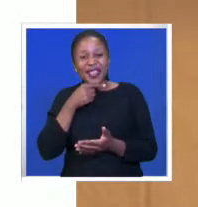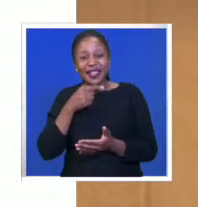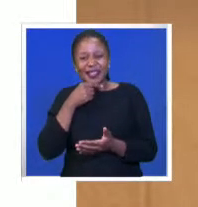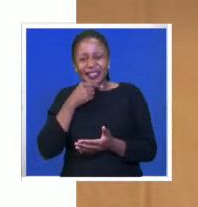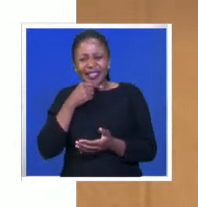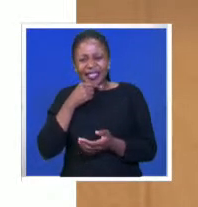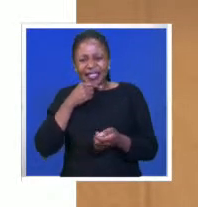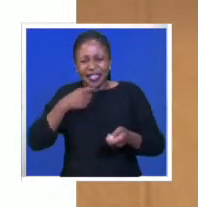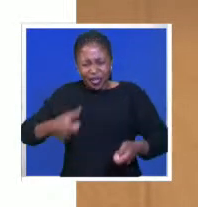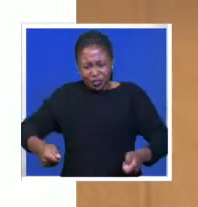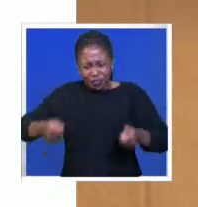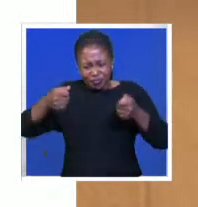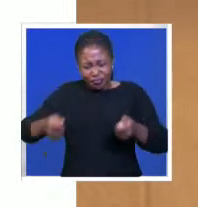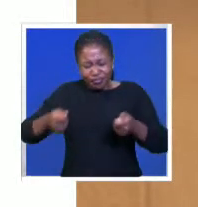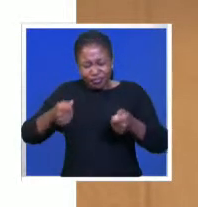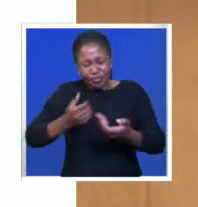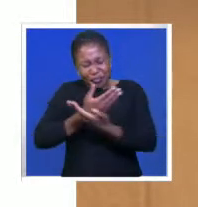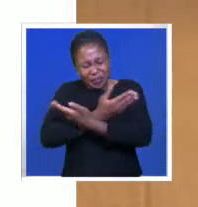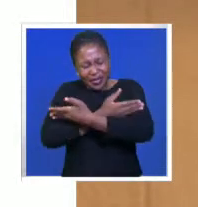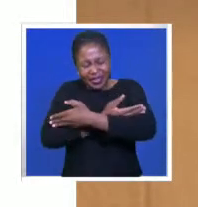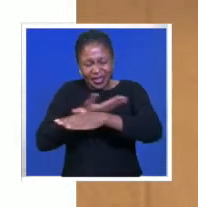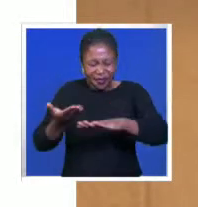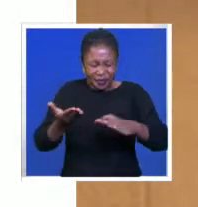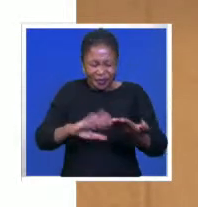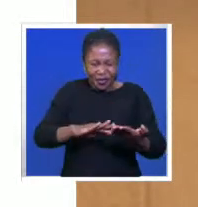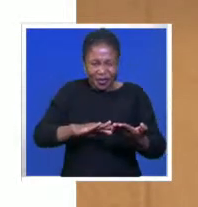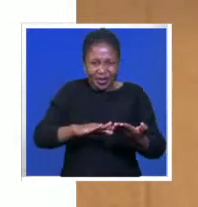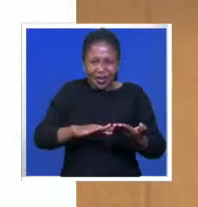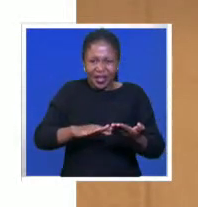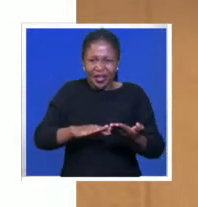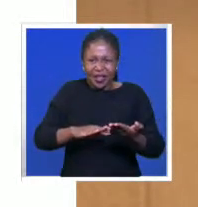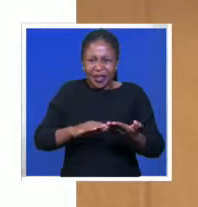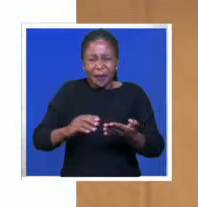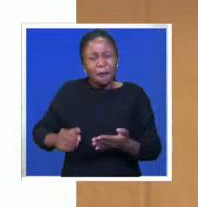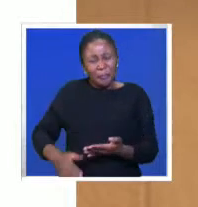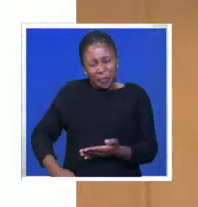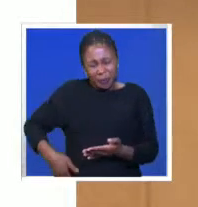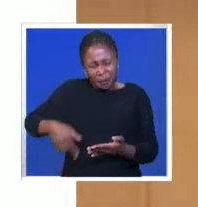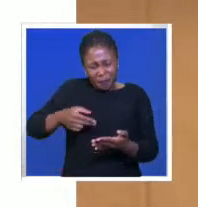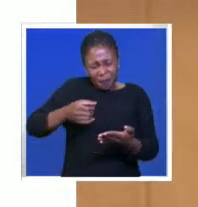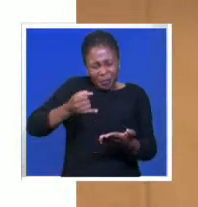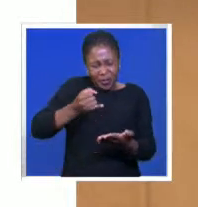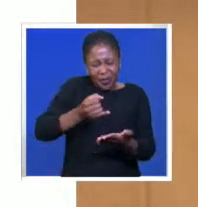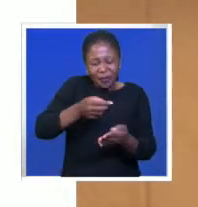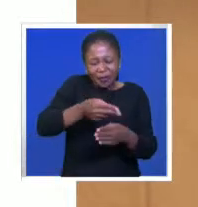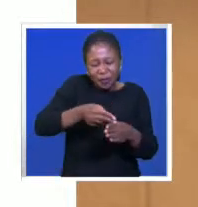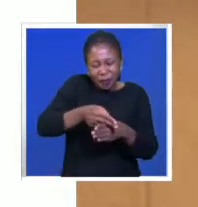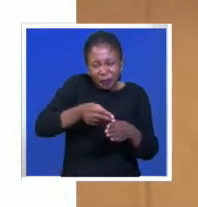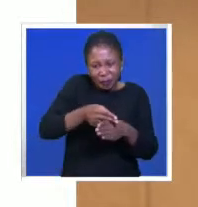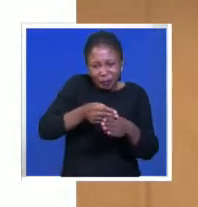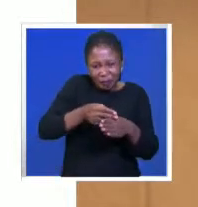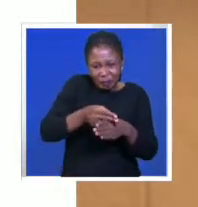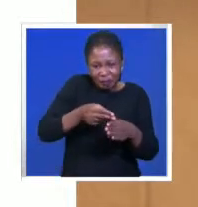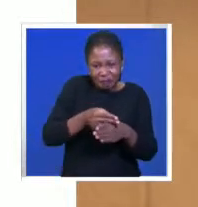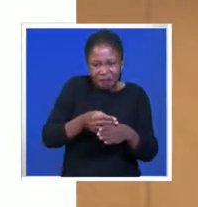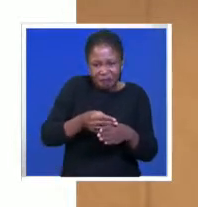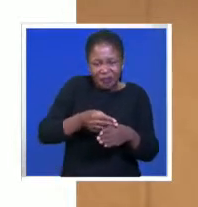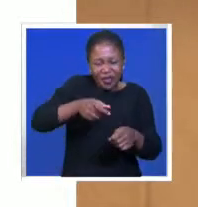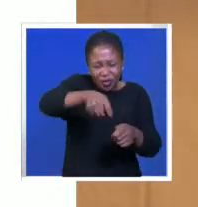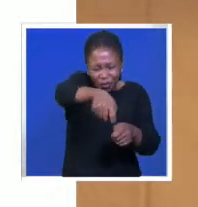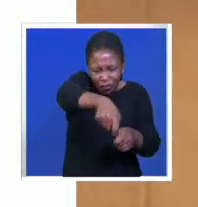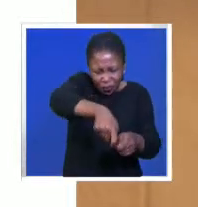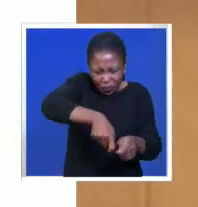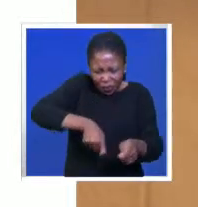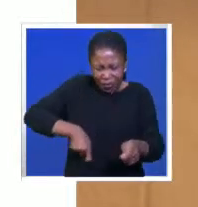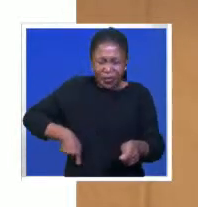sack, opened it with a knife, drew the corpse from the sack,